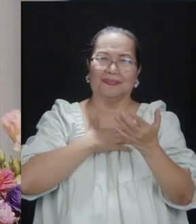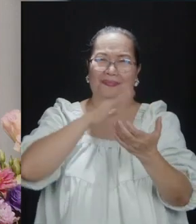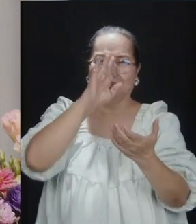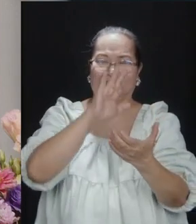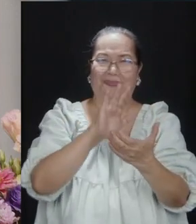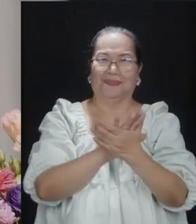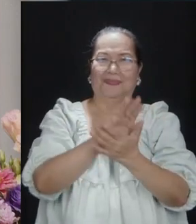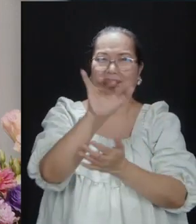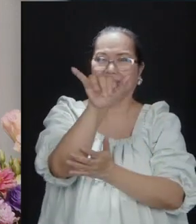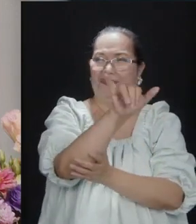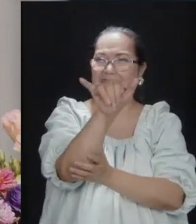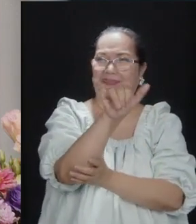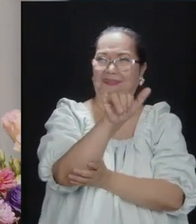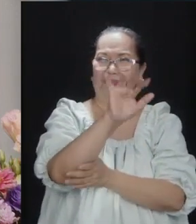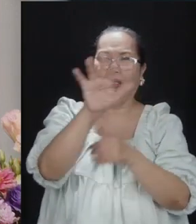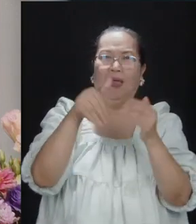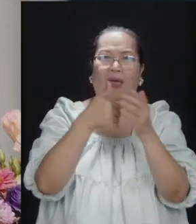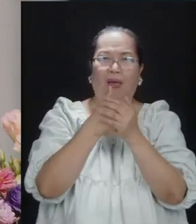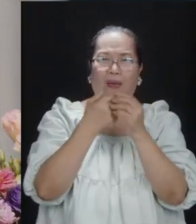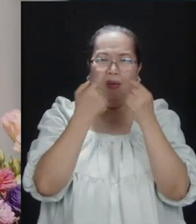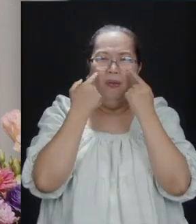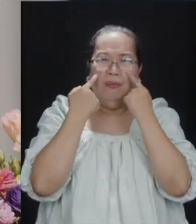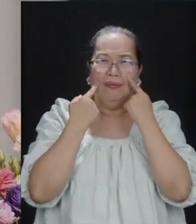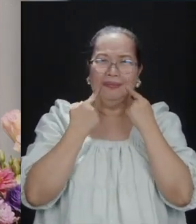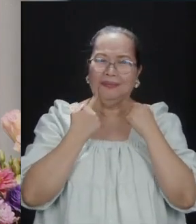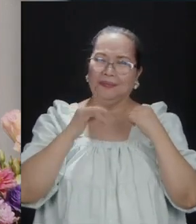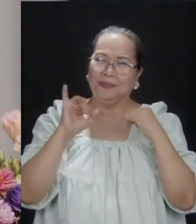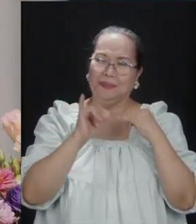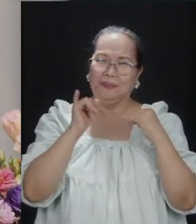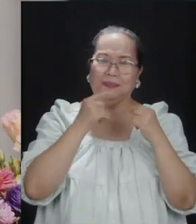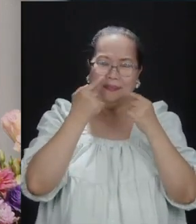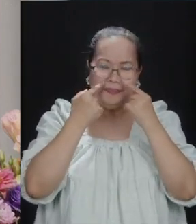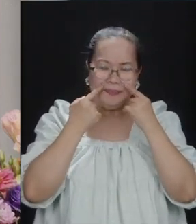It was like that. All the tears that I cried